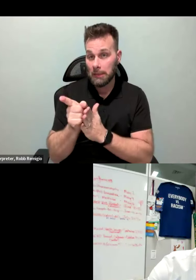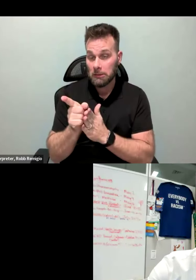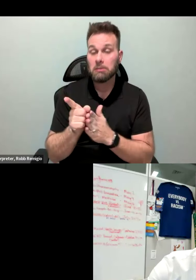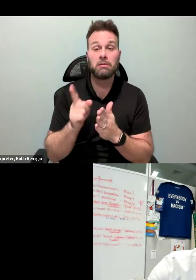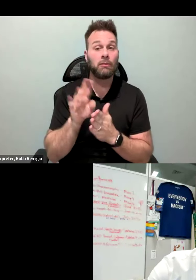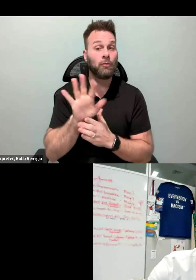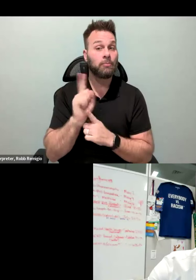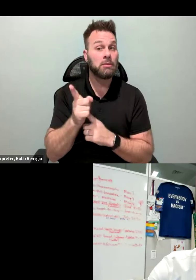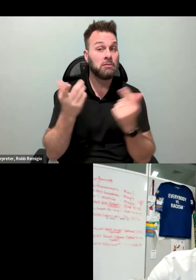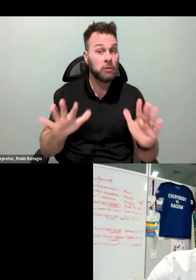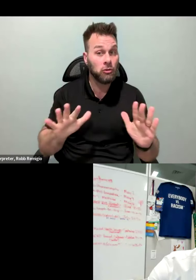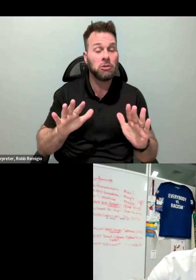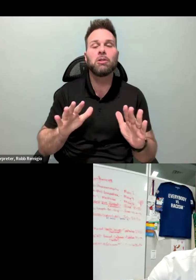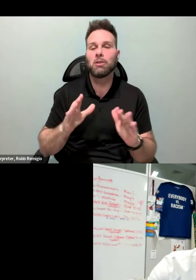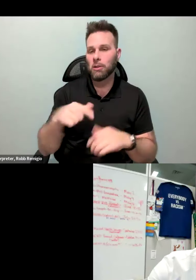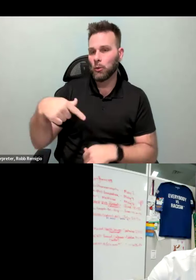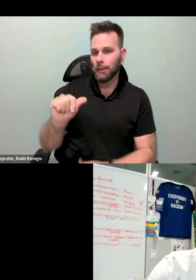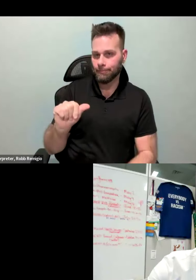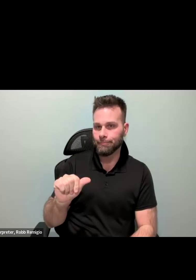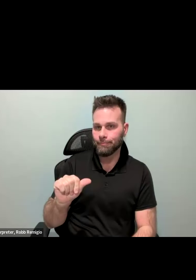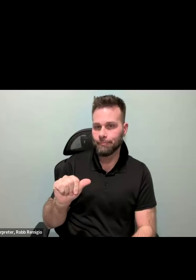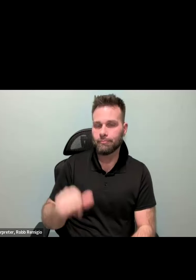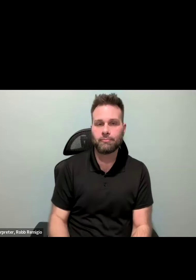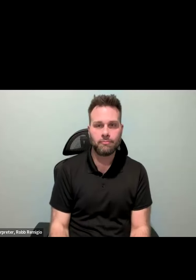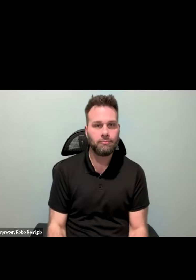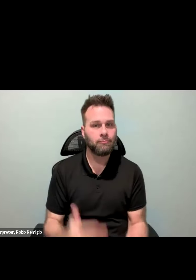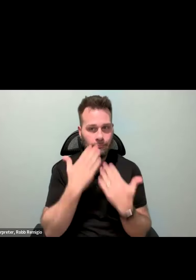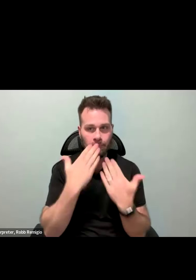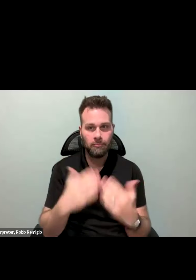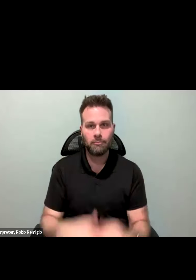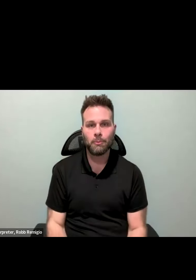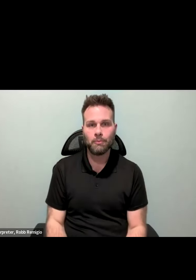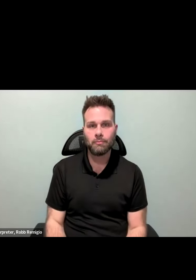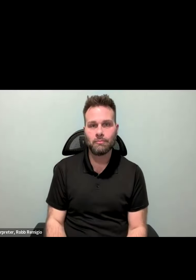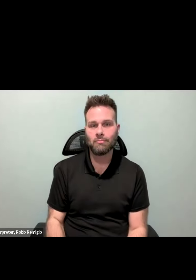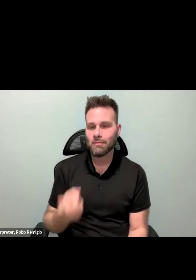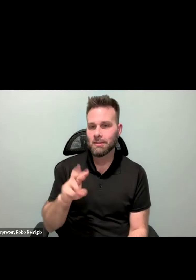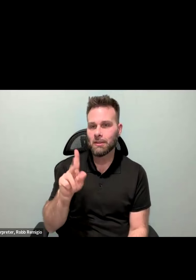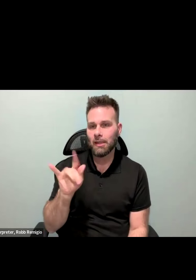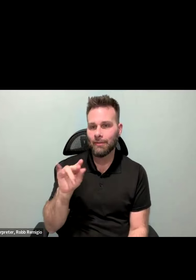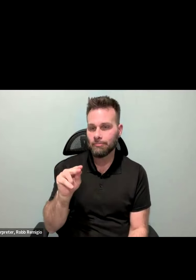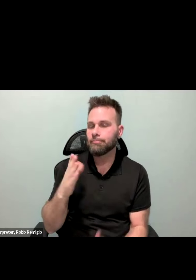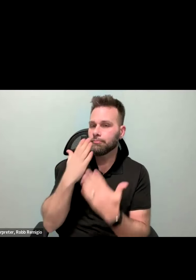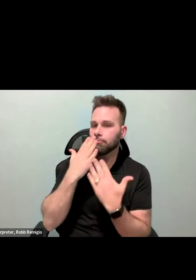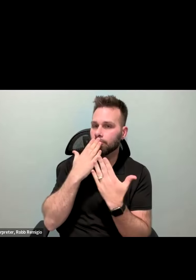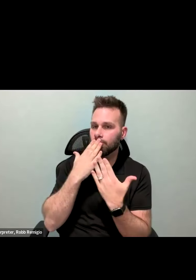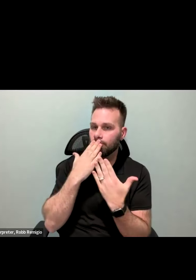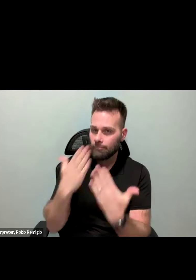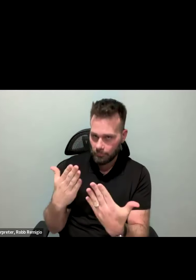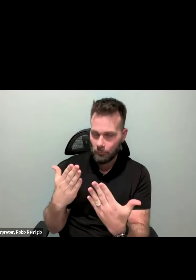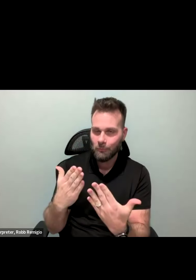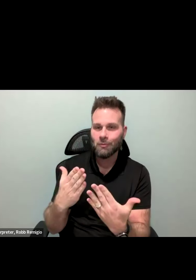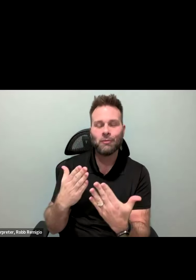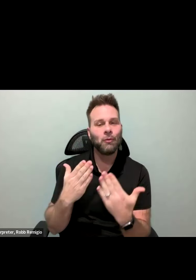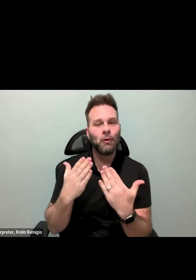and answer session. Thank you. Dr. Simon. Yeah, well, one, thank you for that very nice